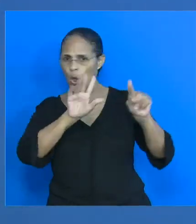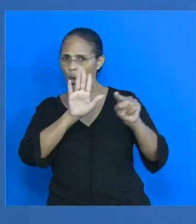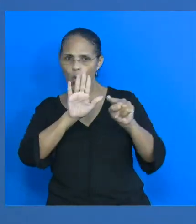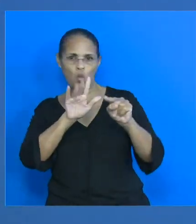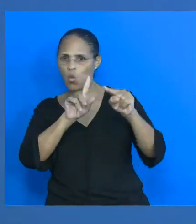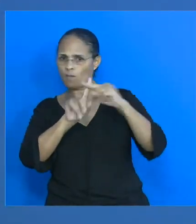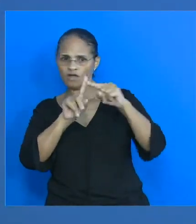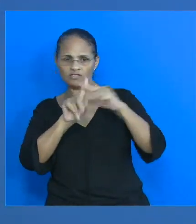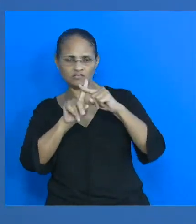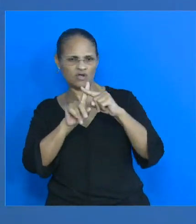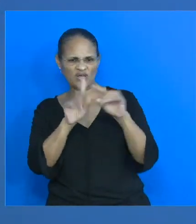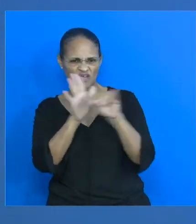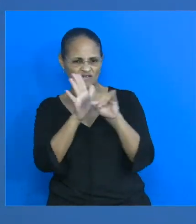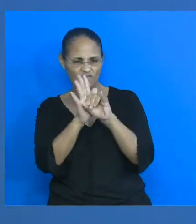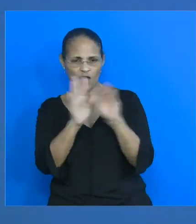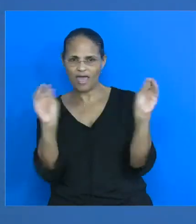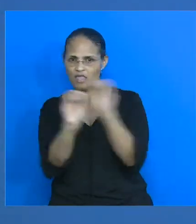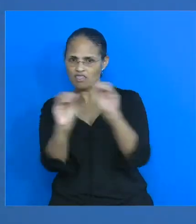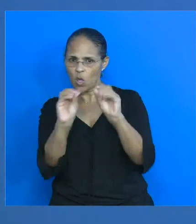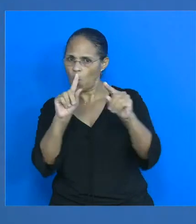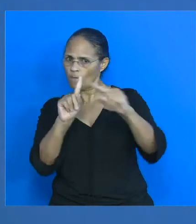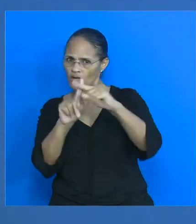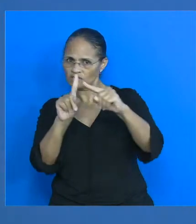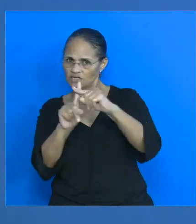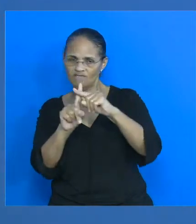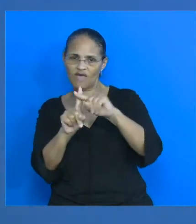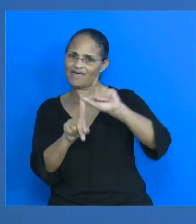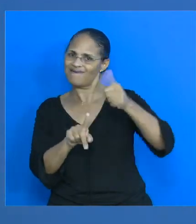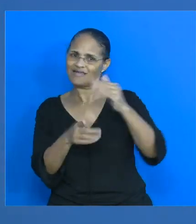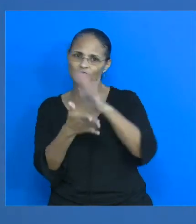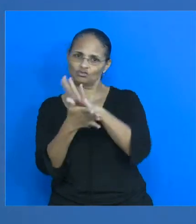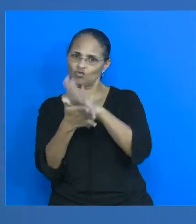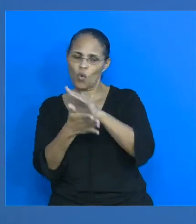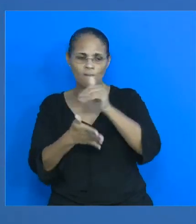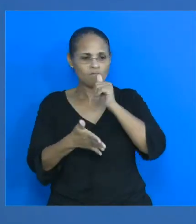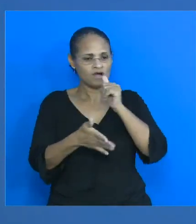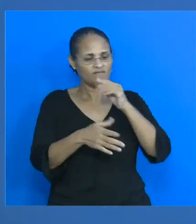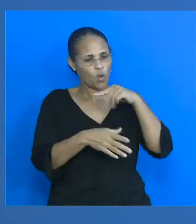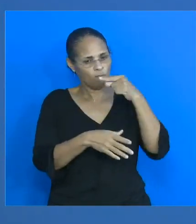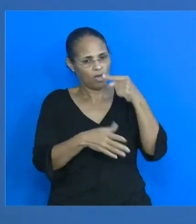cases identified at any school, public or private, this week. Thank you.